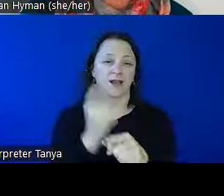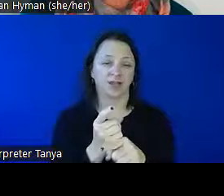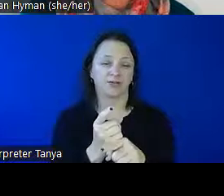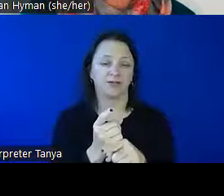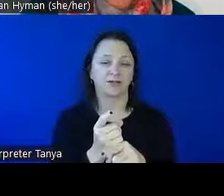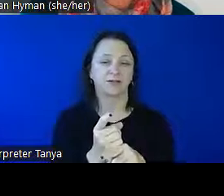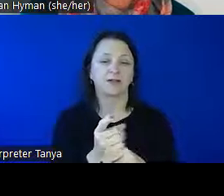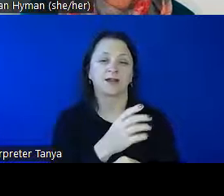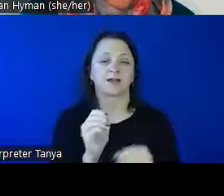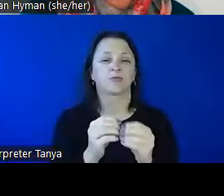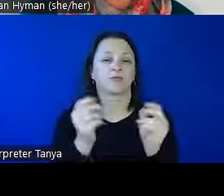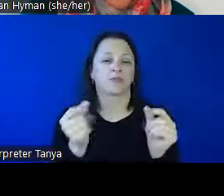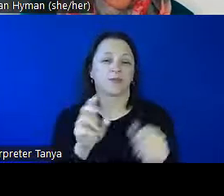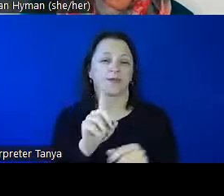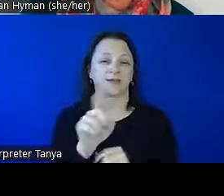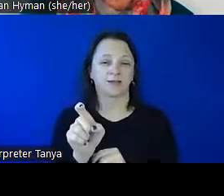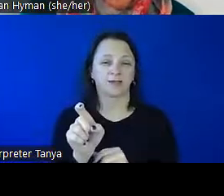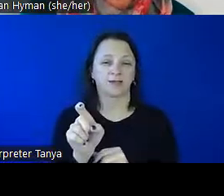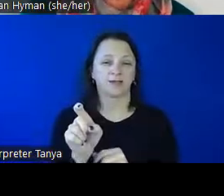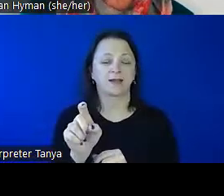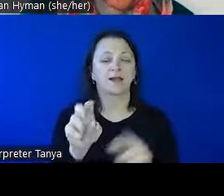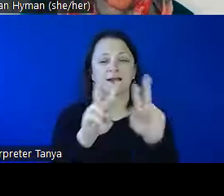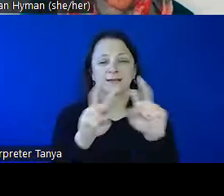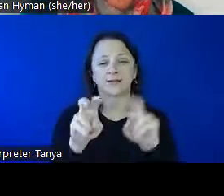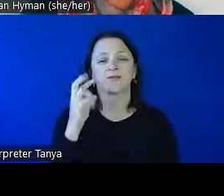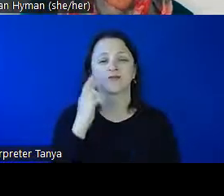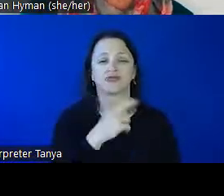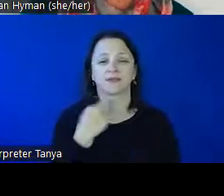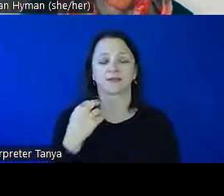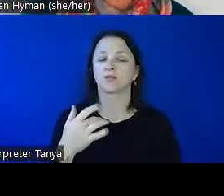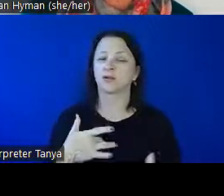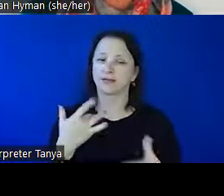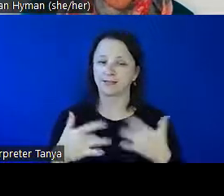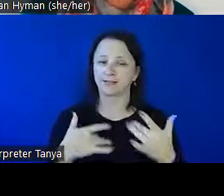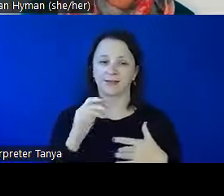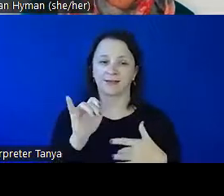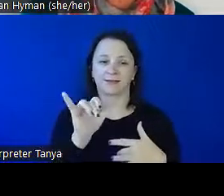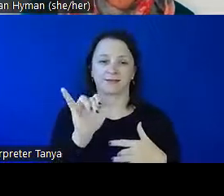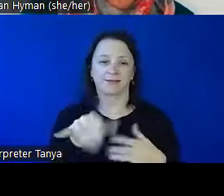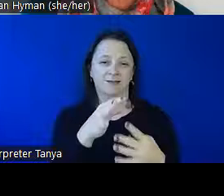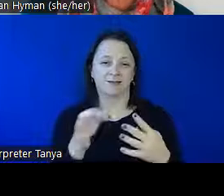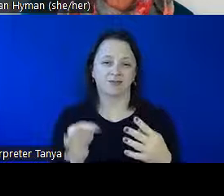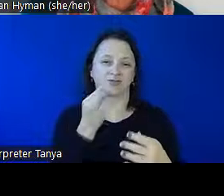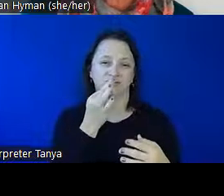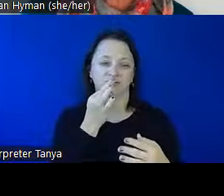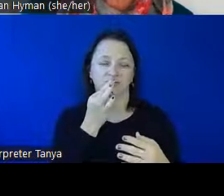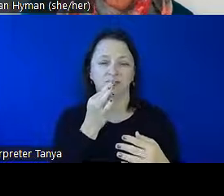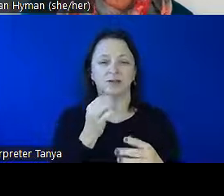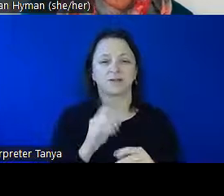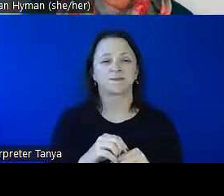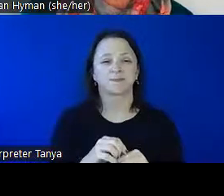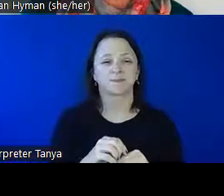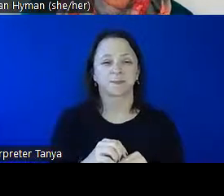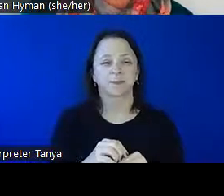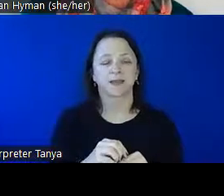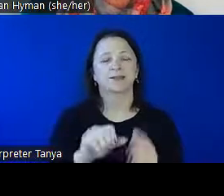rapid diagnosis in the future. We're very excited about that possibility. And the punchline is